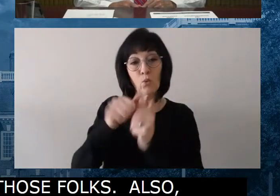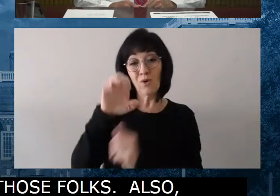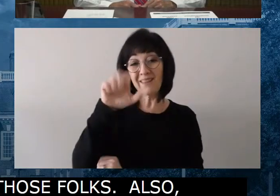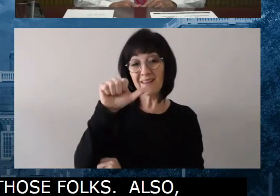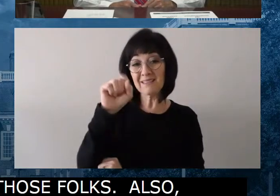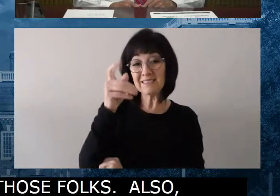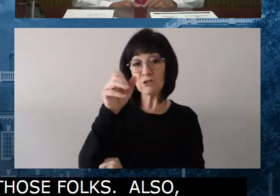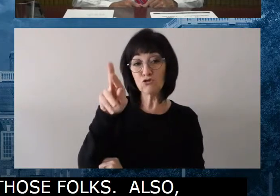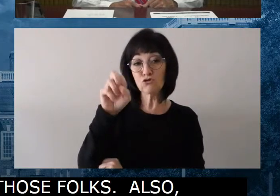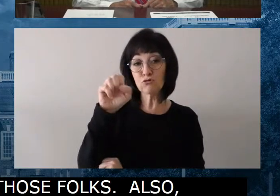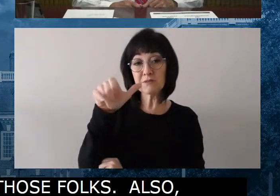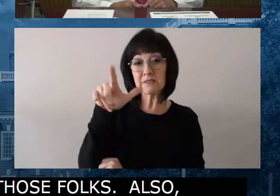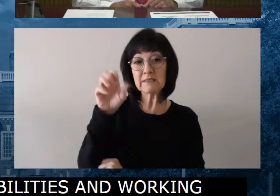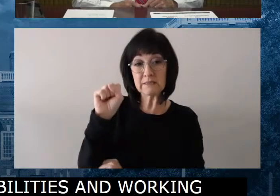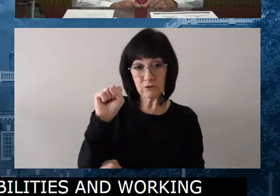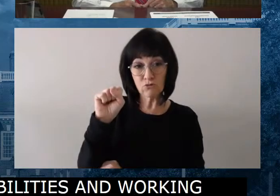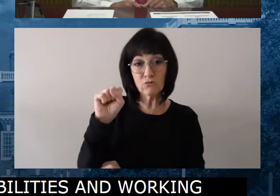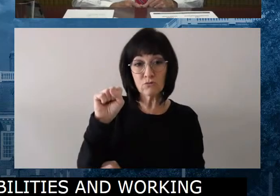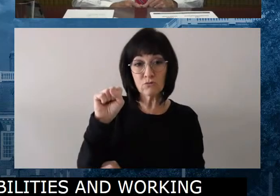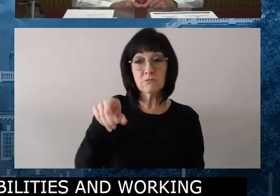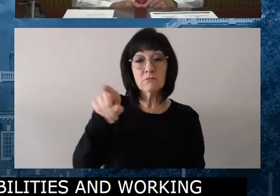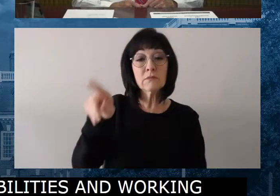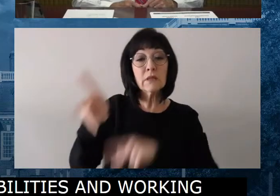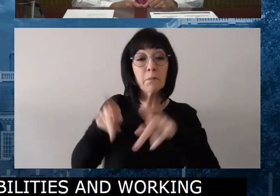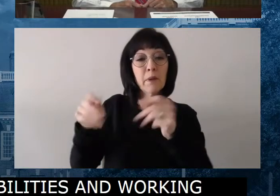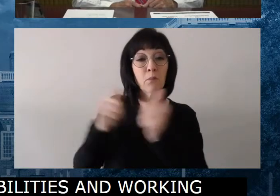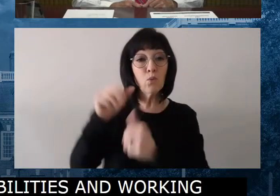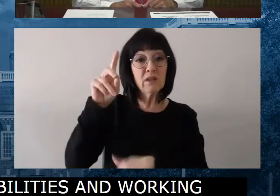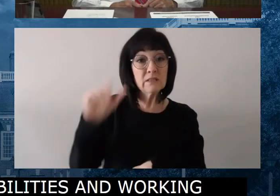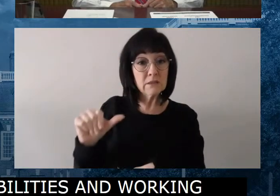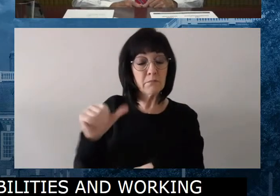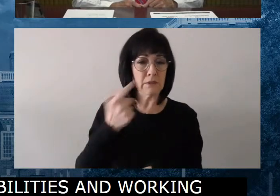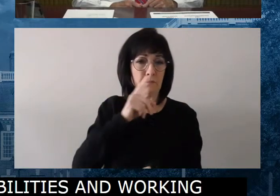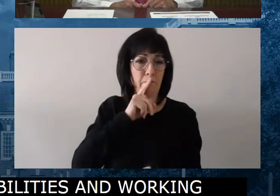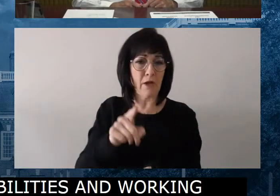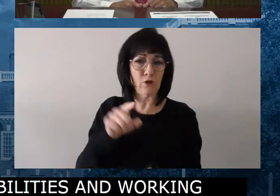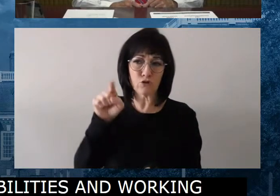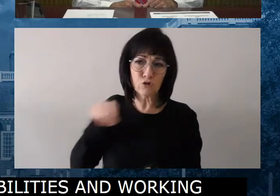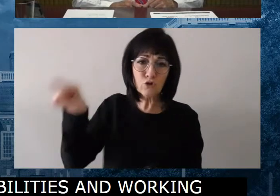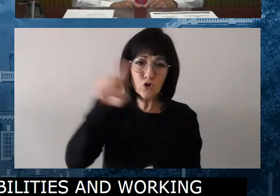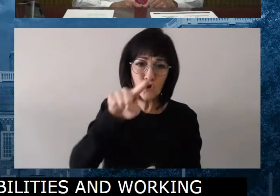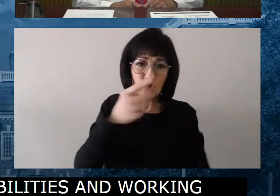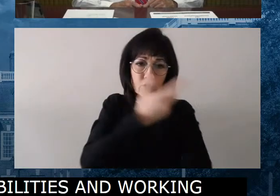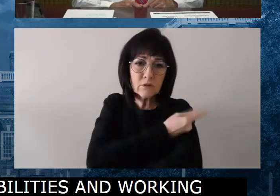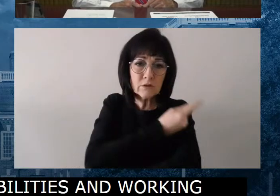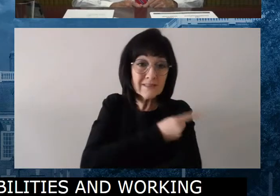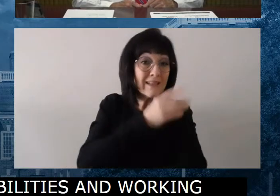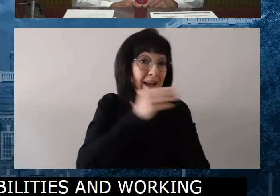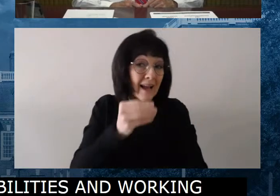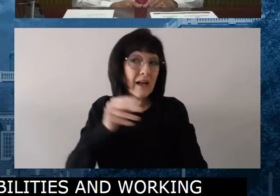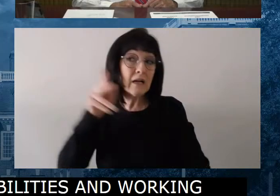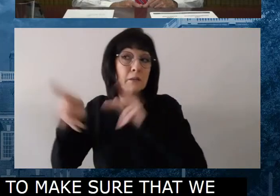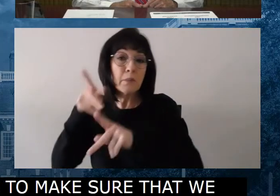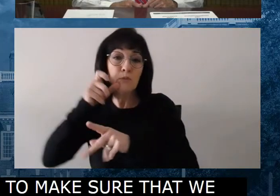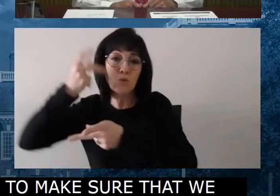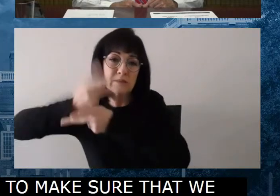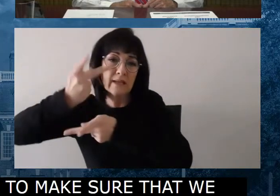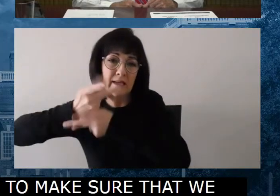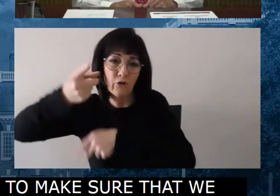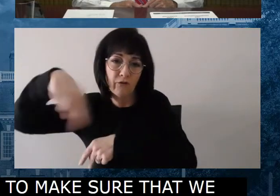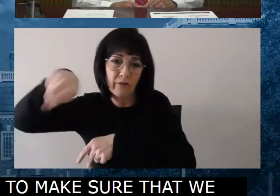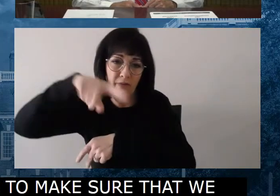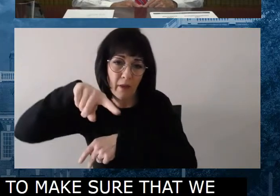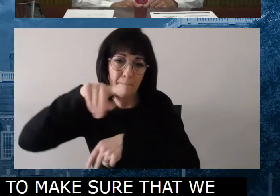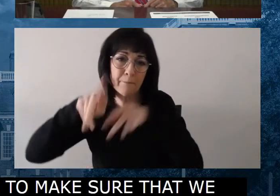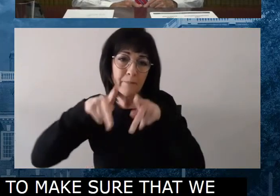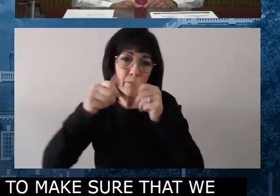sure that we vaccinate those individuals and their caretakers. And so look for